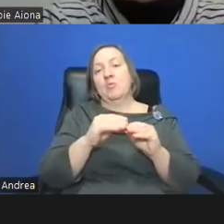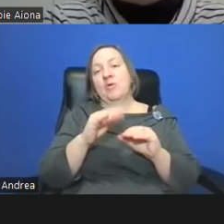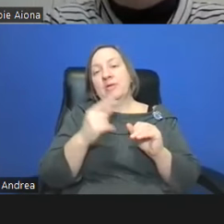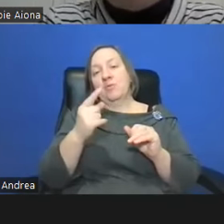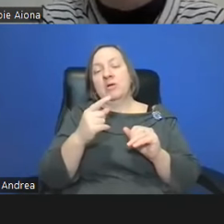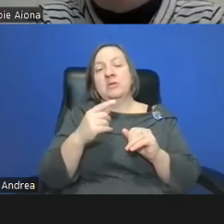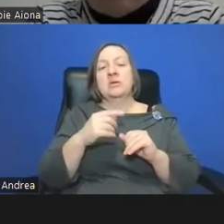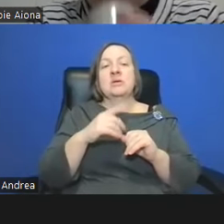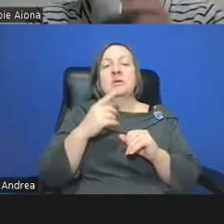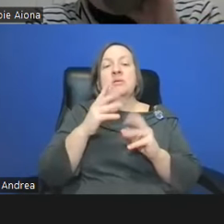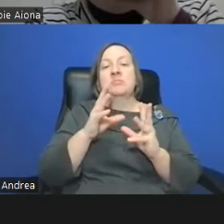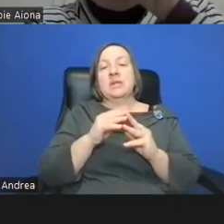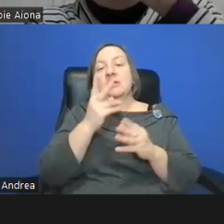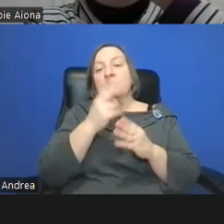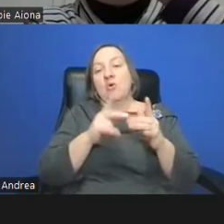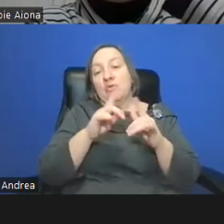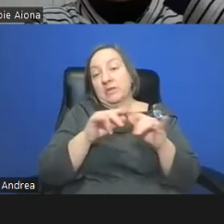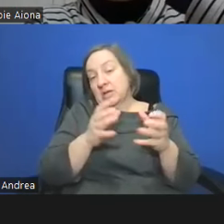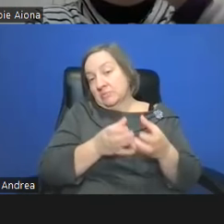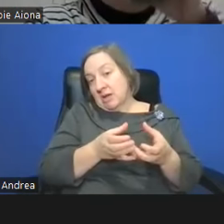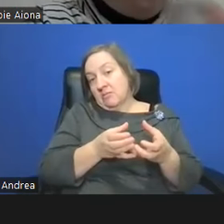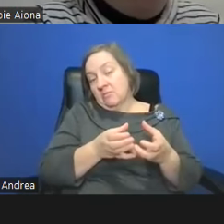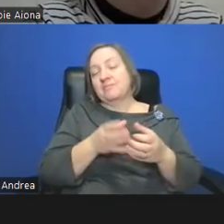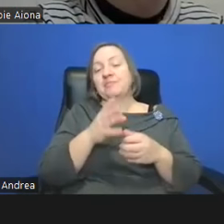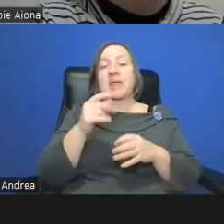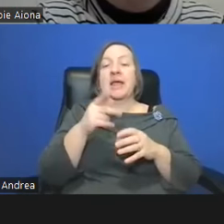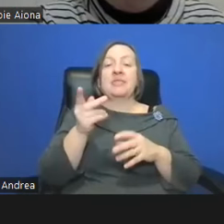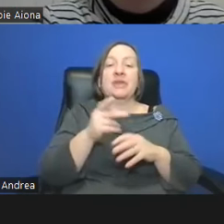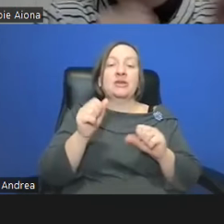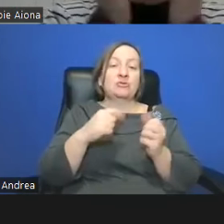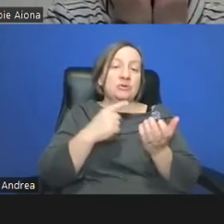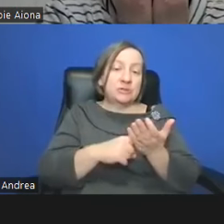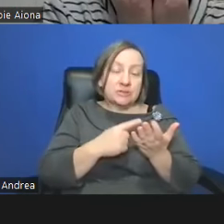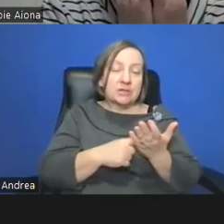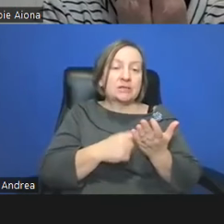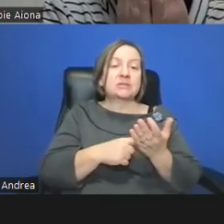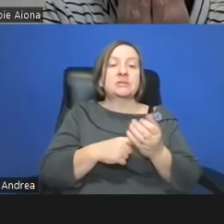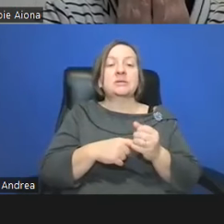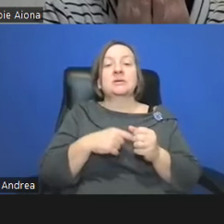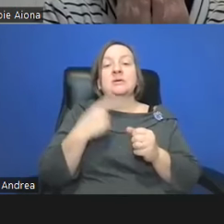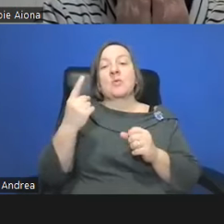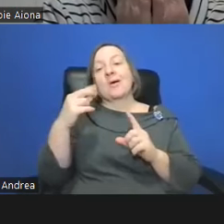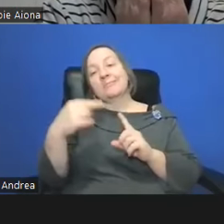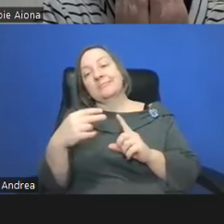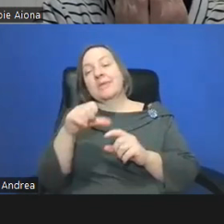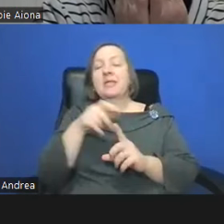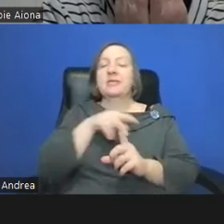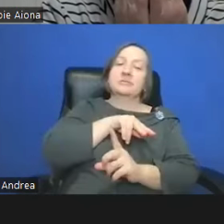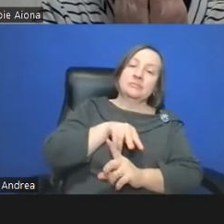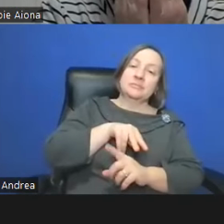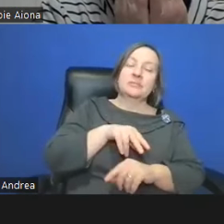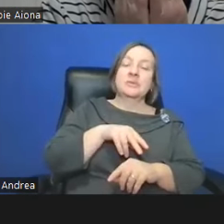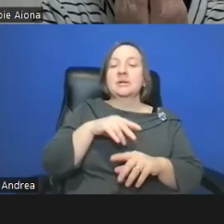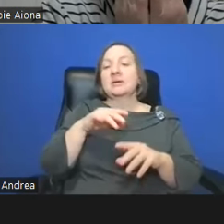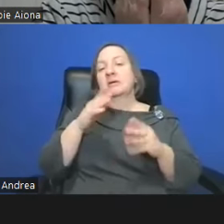meetings was a meeting of both at the same time. And they could discuss, one side of the thing, another side of the thing. That might make